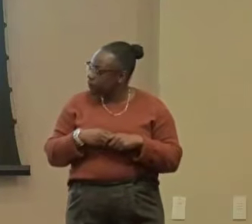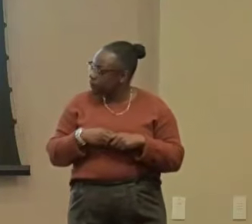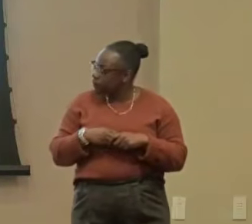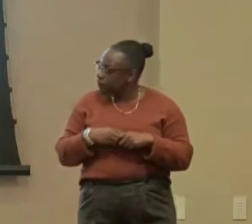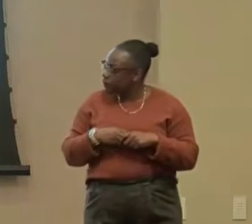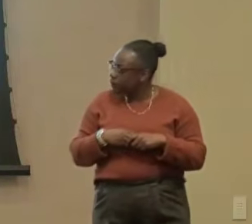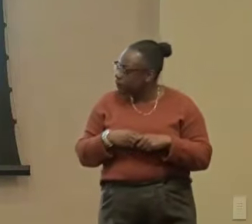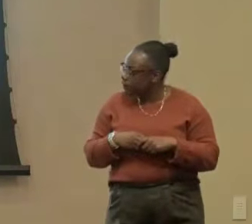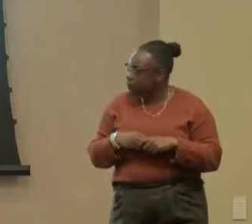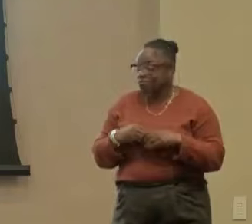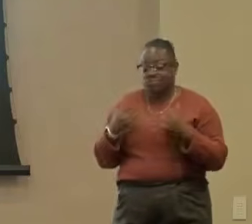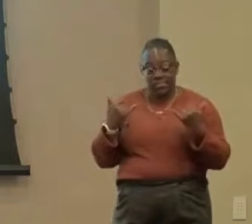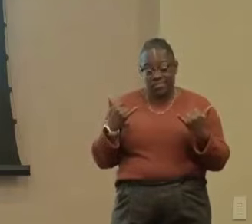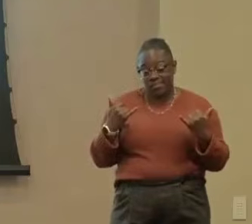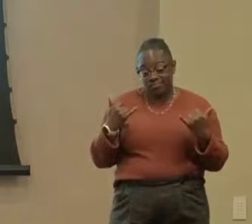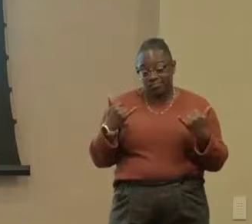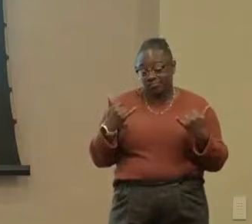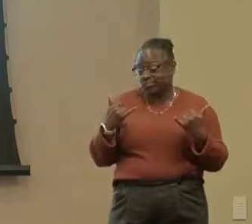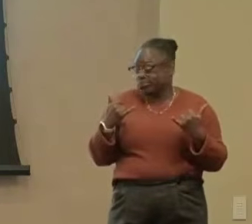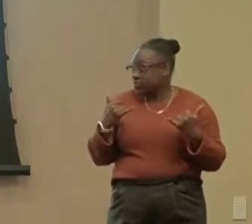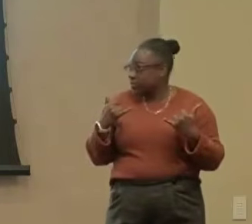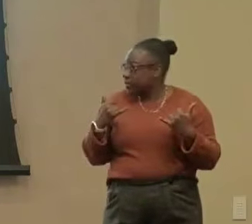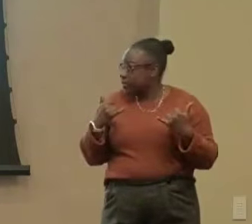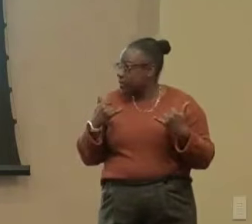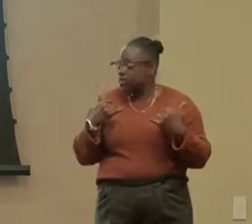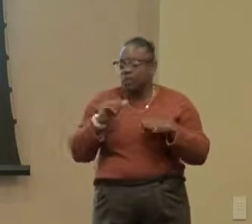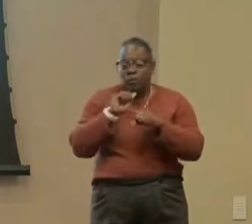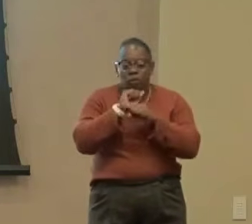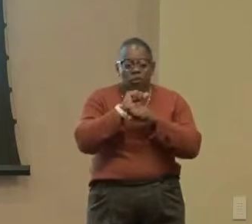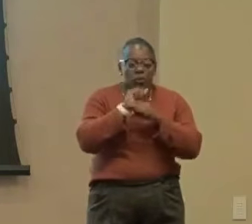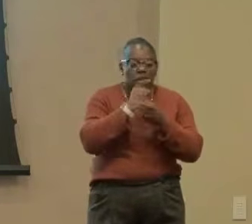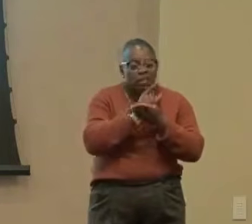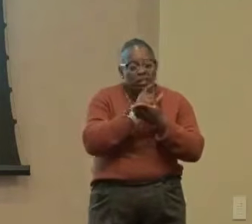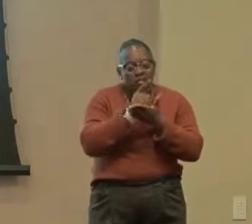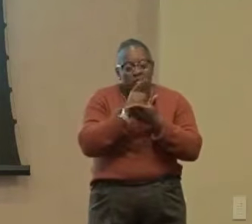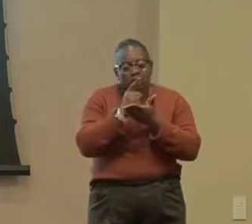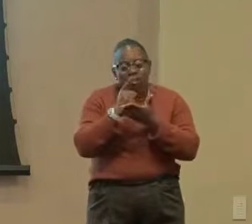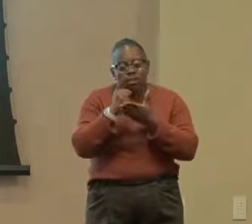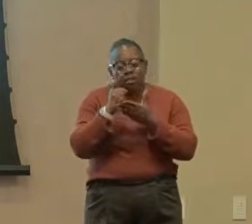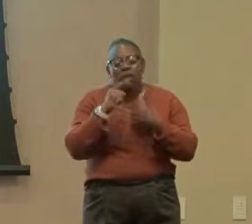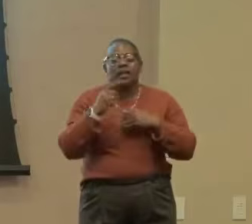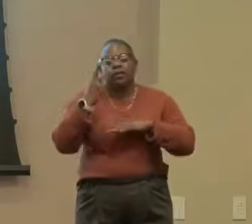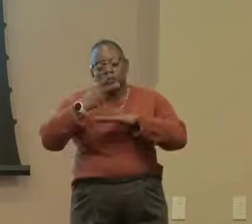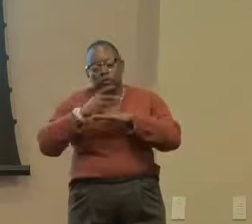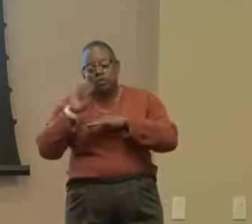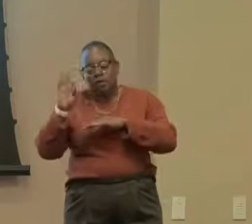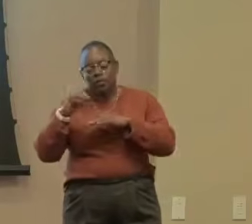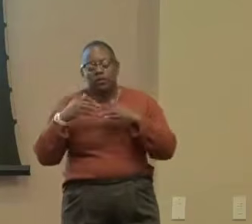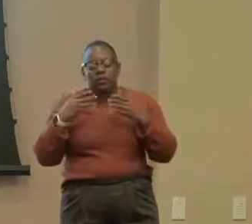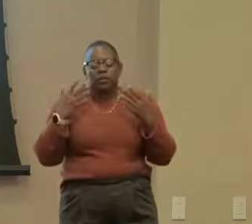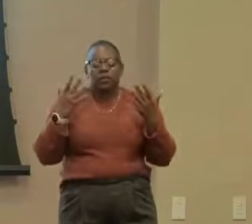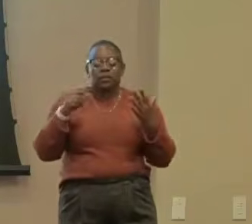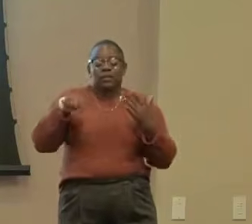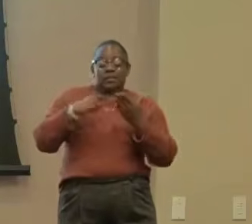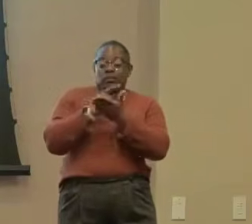just today alone, I've been working all week, and usually I'll have 2 days off, but